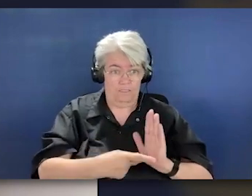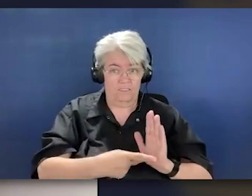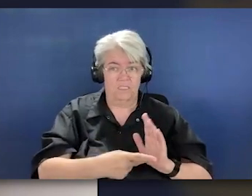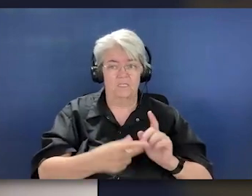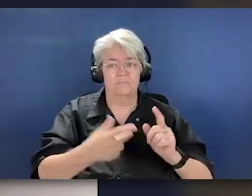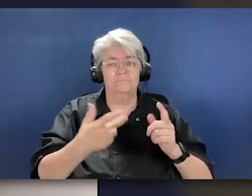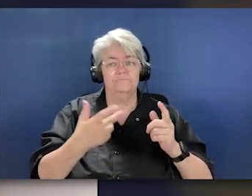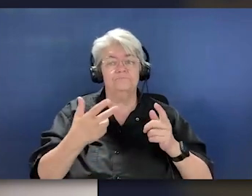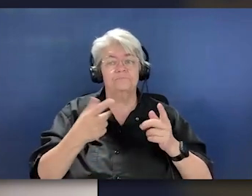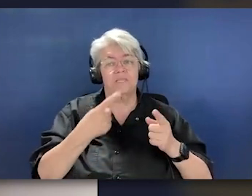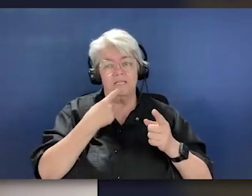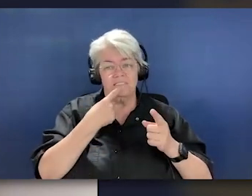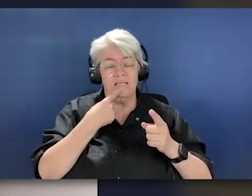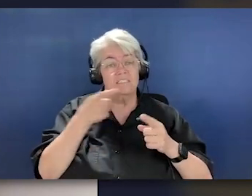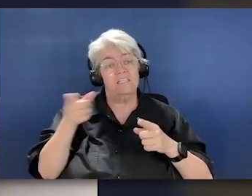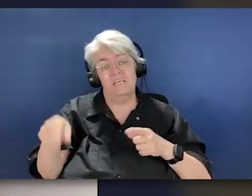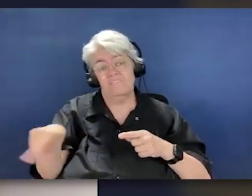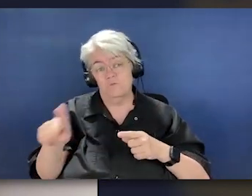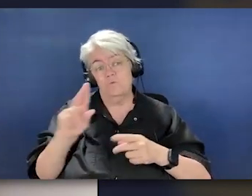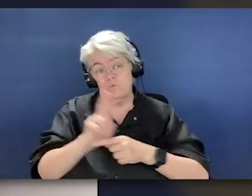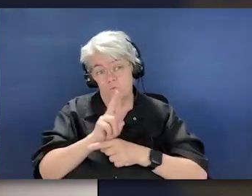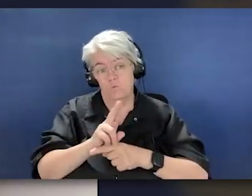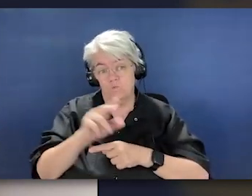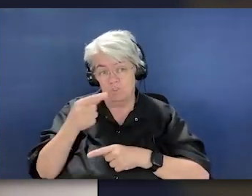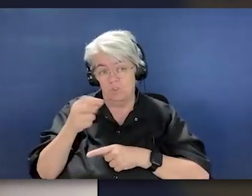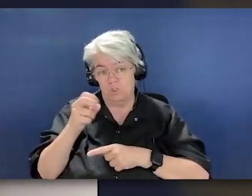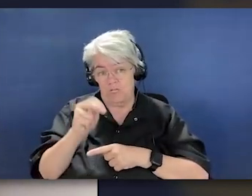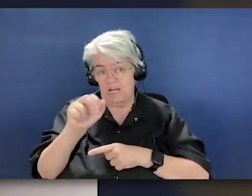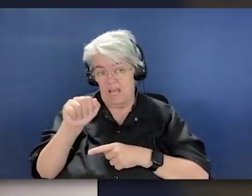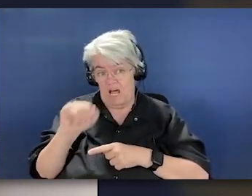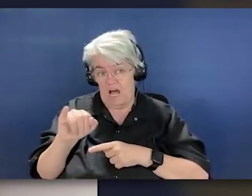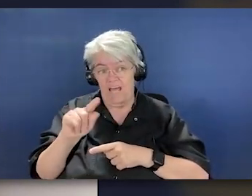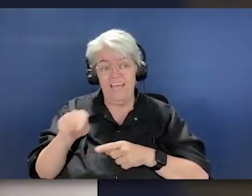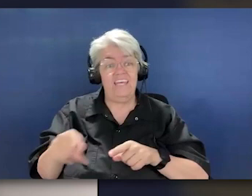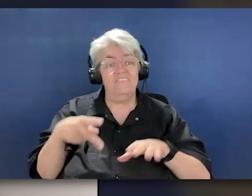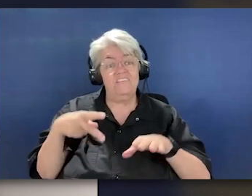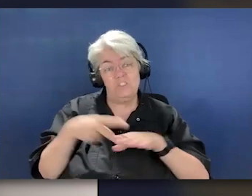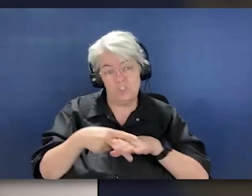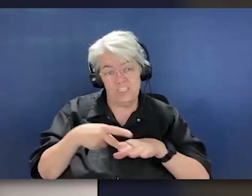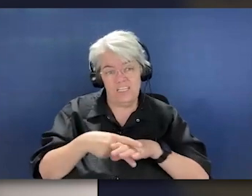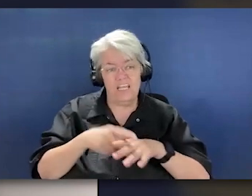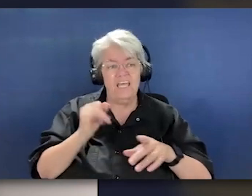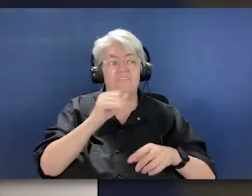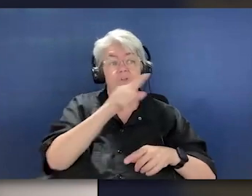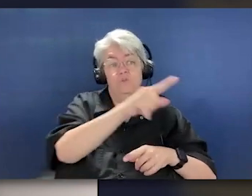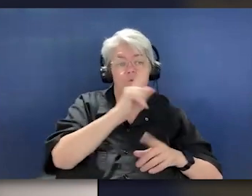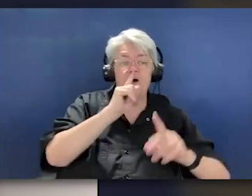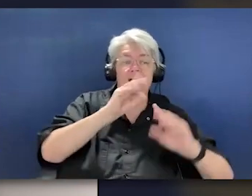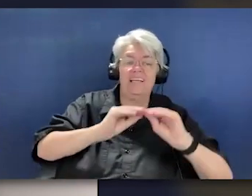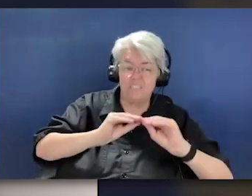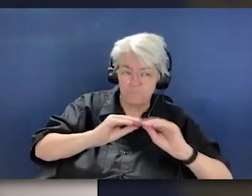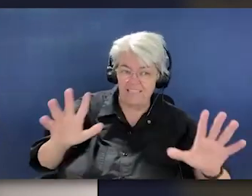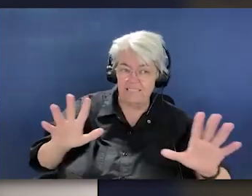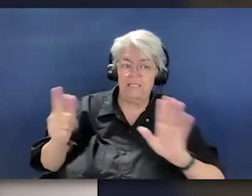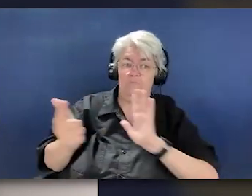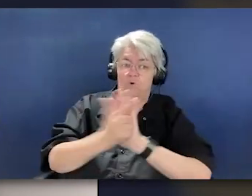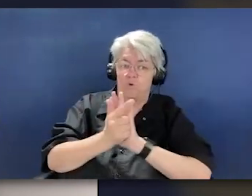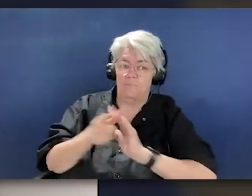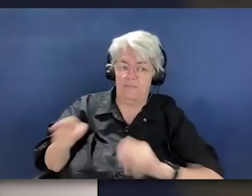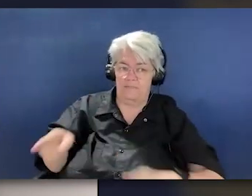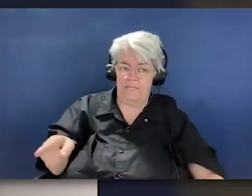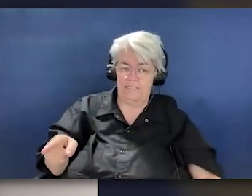sort of indicates that uses of Gen AI will only be considered cheating if they're explicitly prohibited, okay, by an individual instructor or